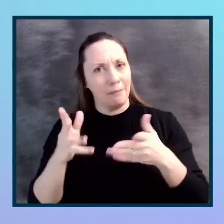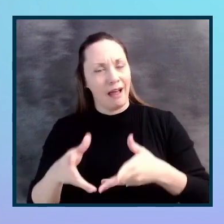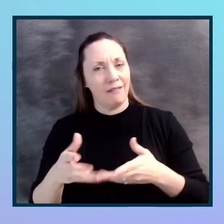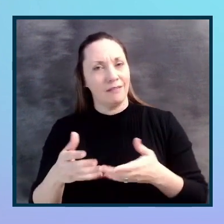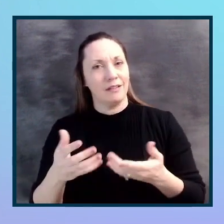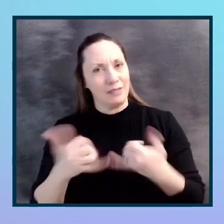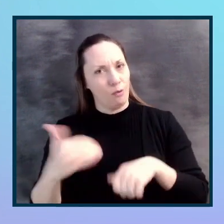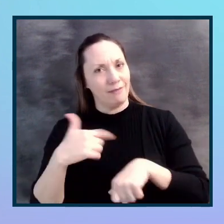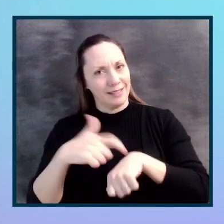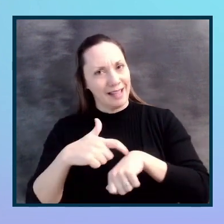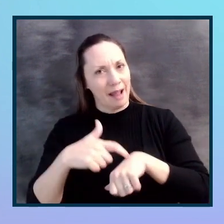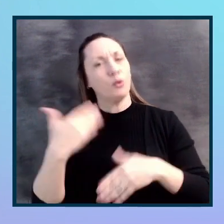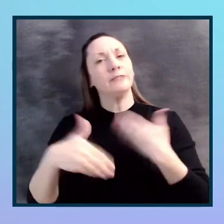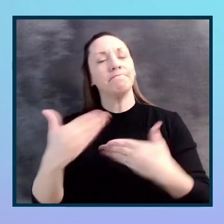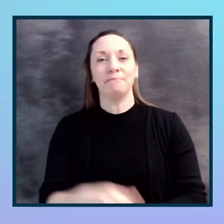time, so we'll just keep going.